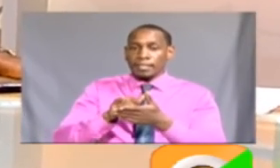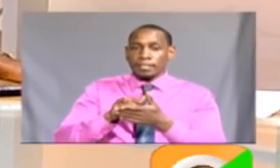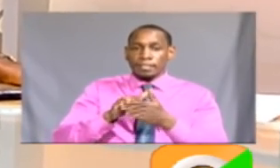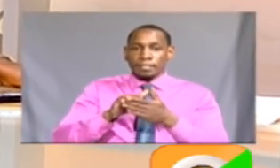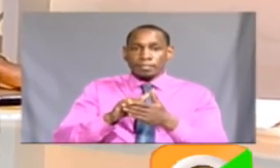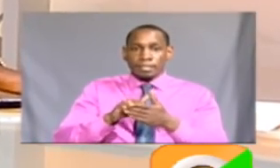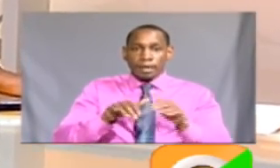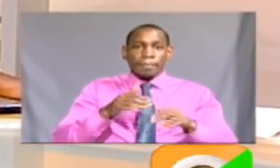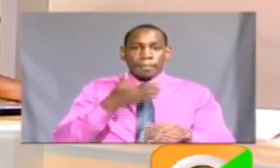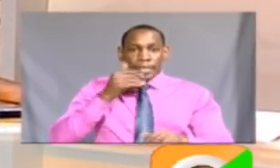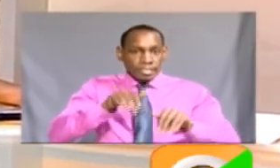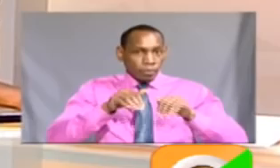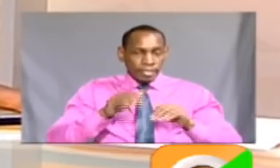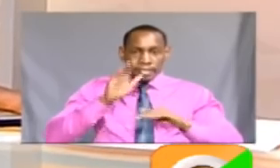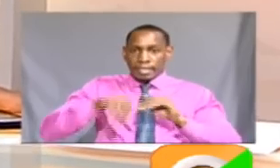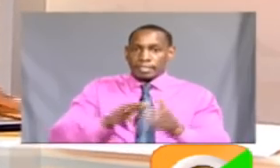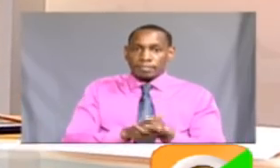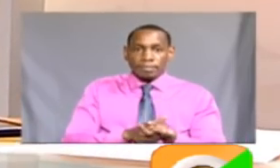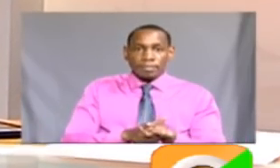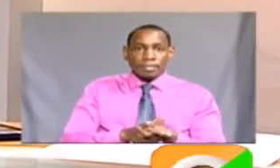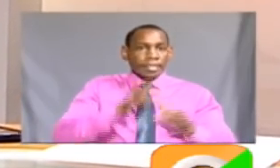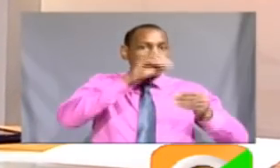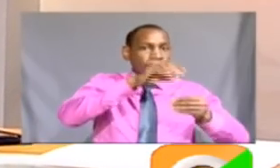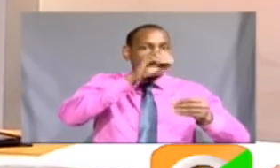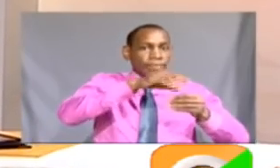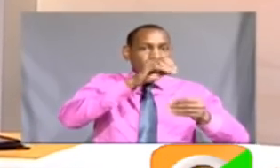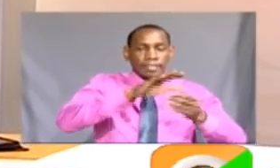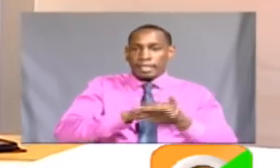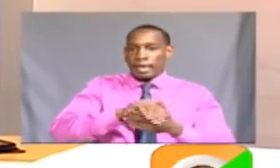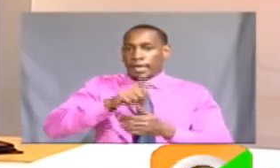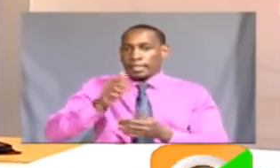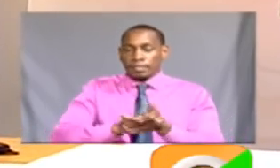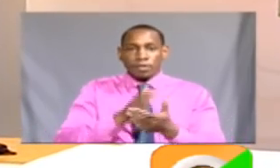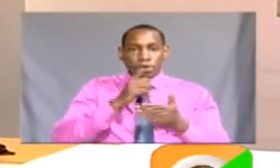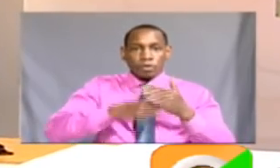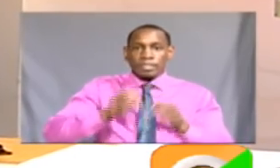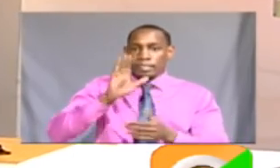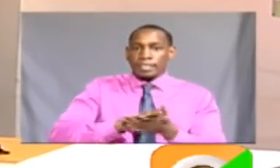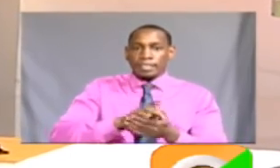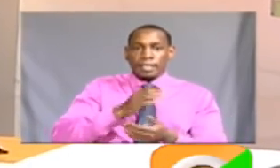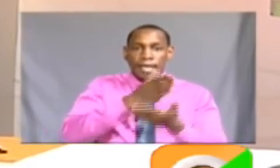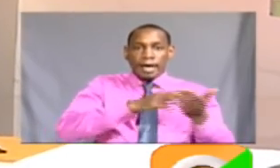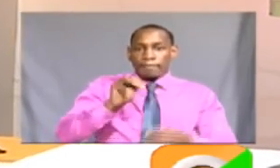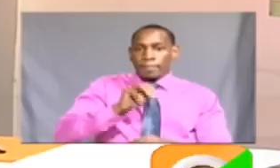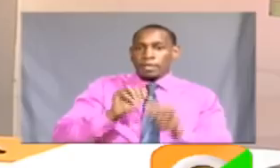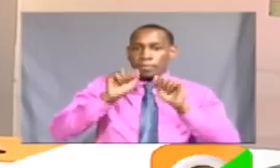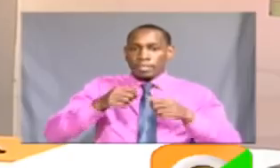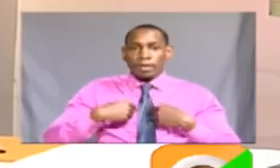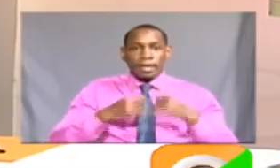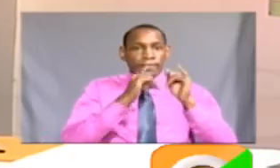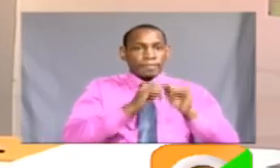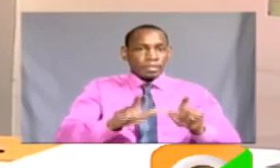considering waiting this out rather than having a capital injection of anything upwards from 500,000 shillings to get